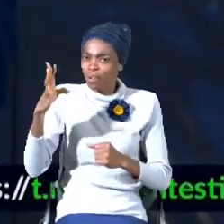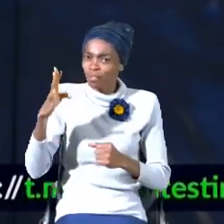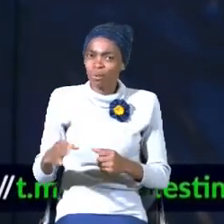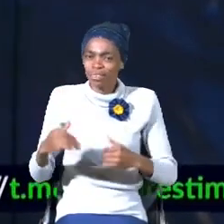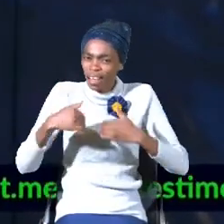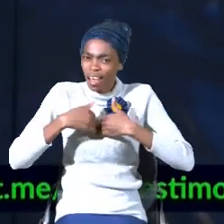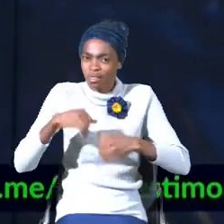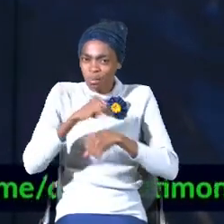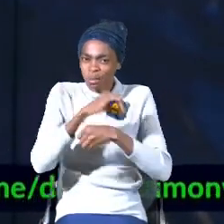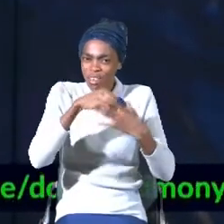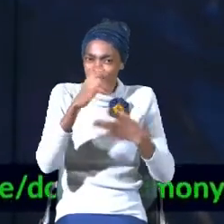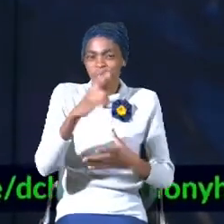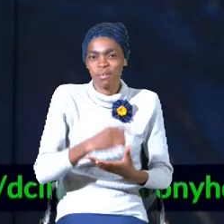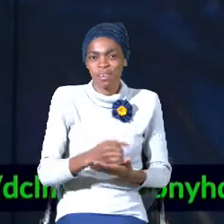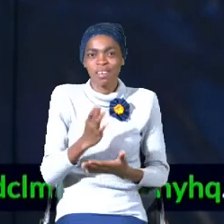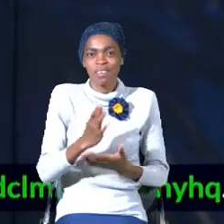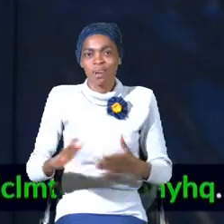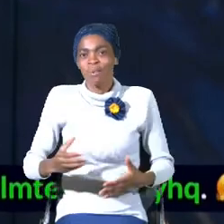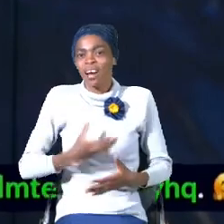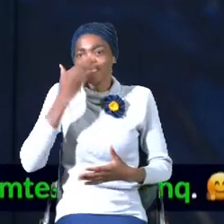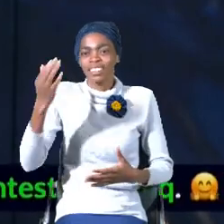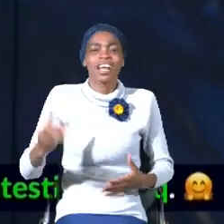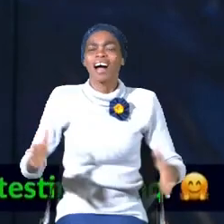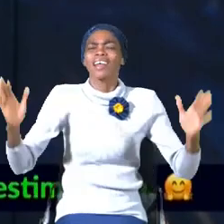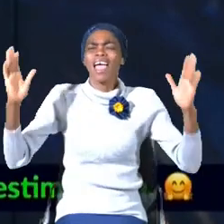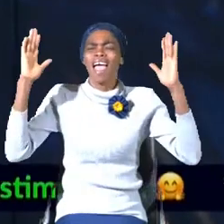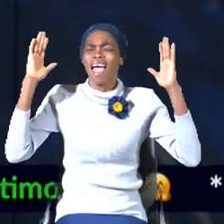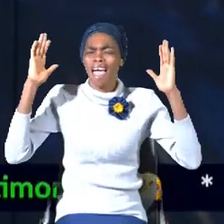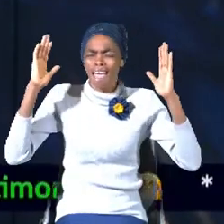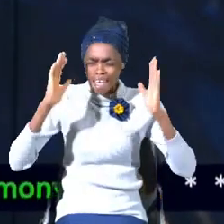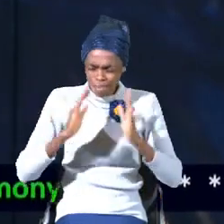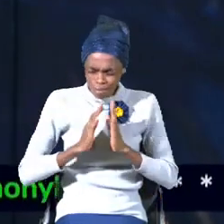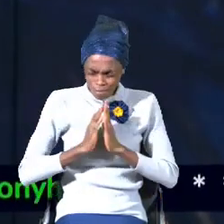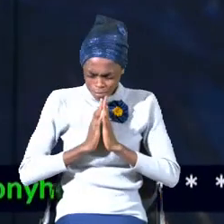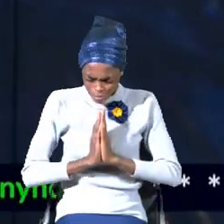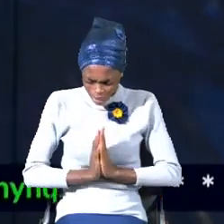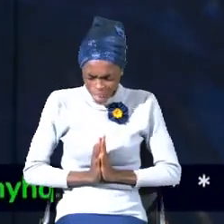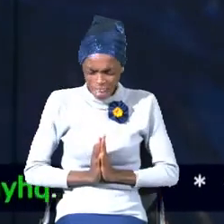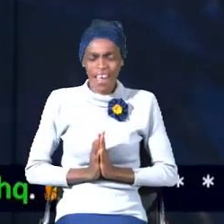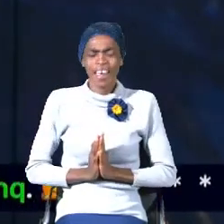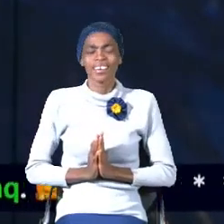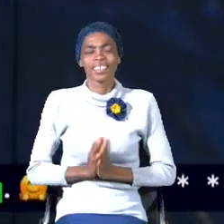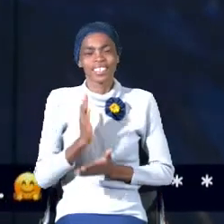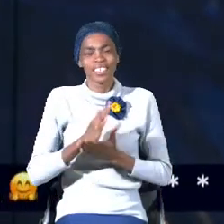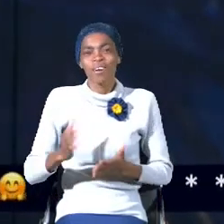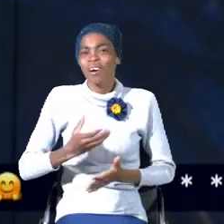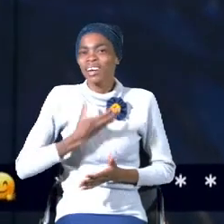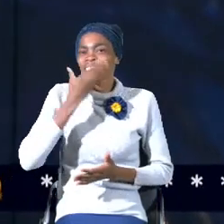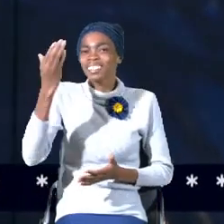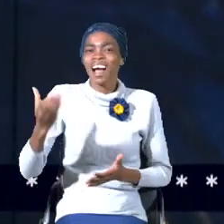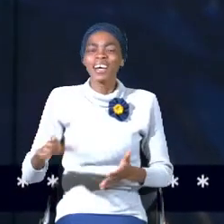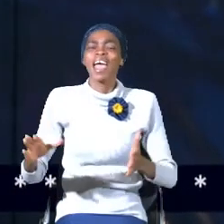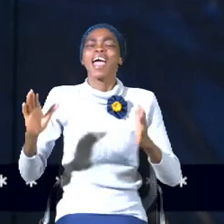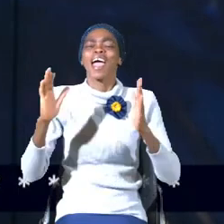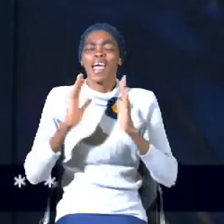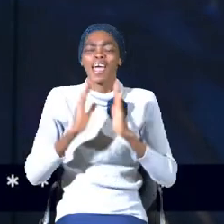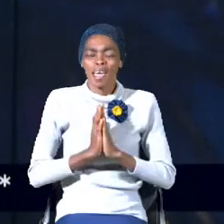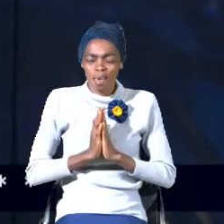already. Somebody shout a big amen. Somebody shout a big